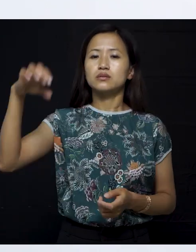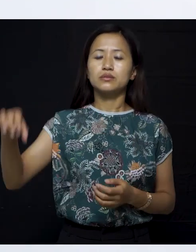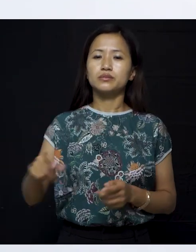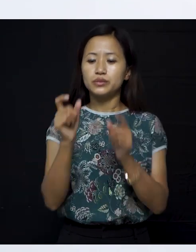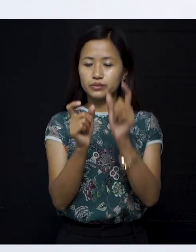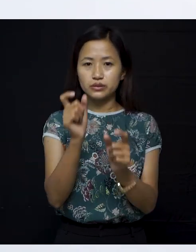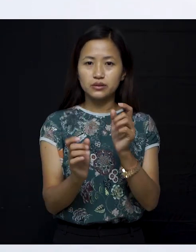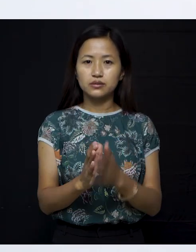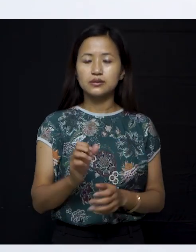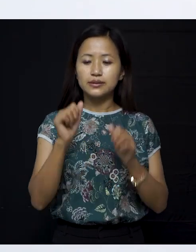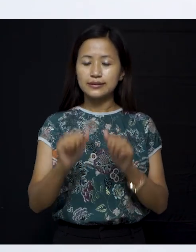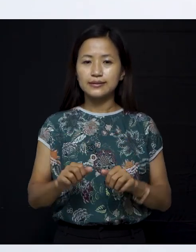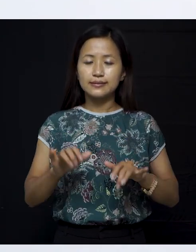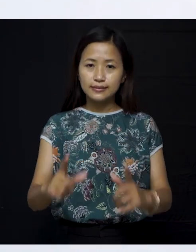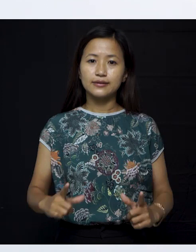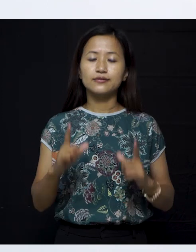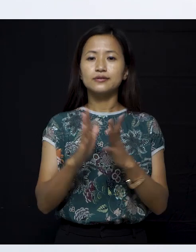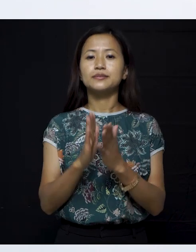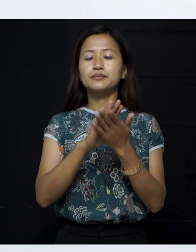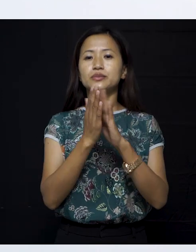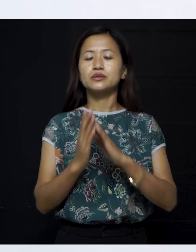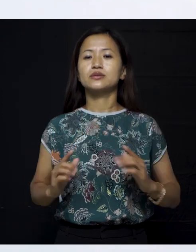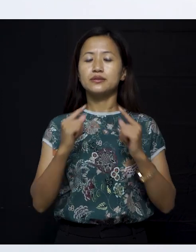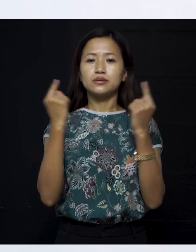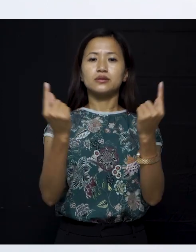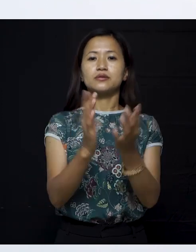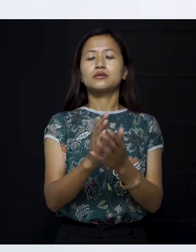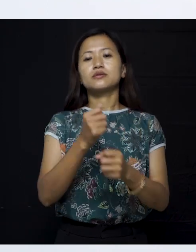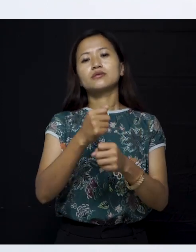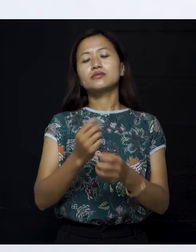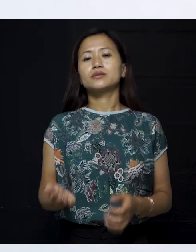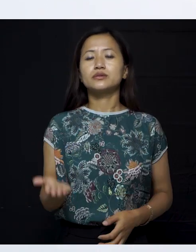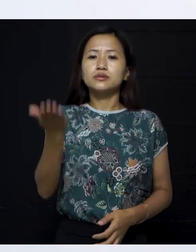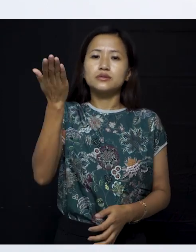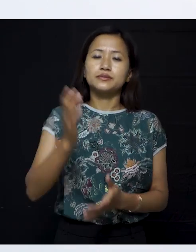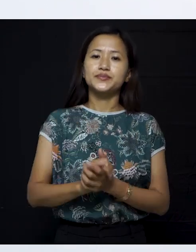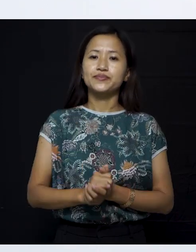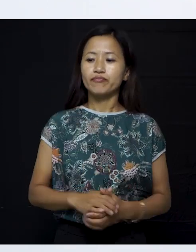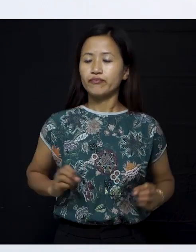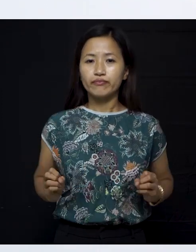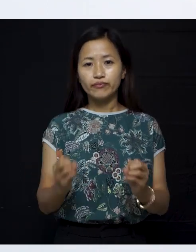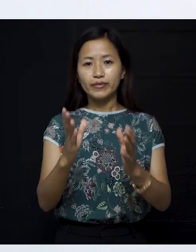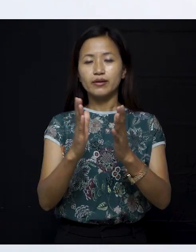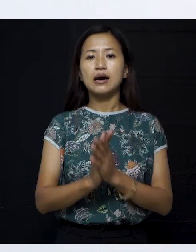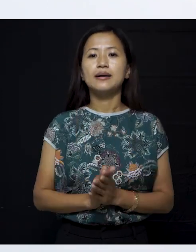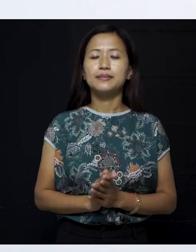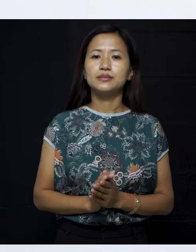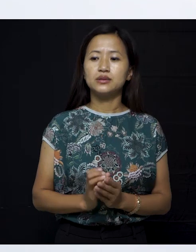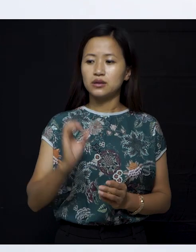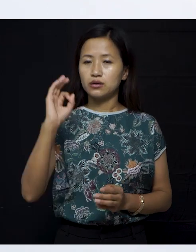people can live in peace and in unity, the government was set up and they have started setting